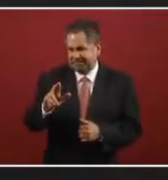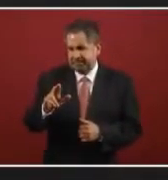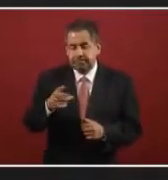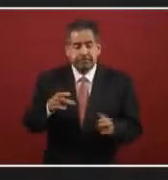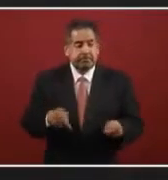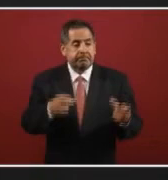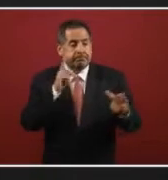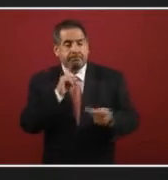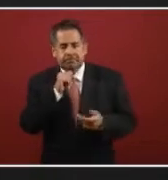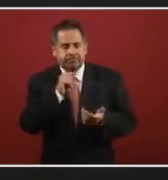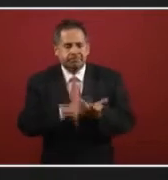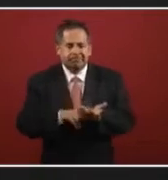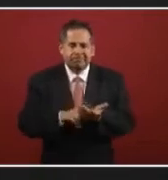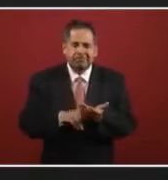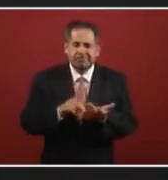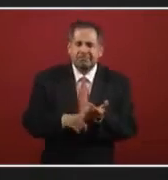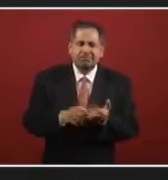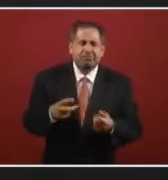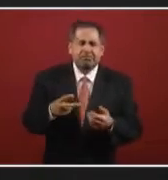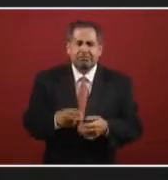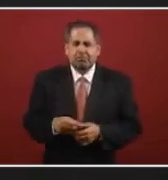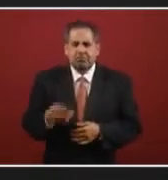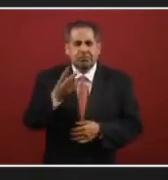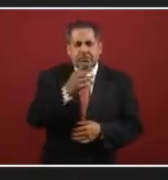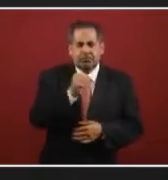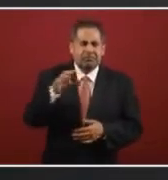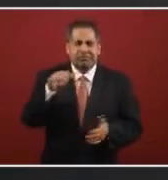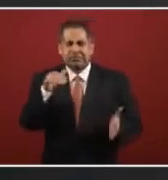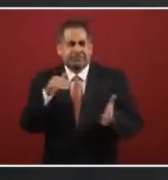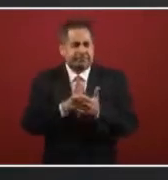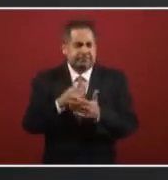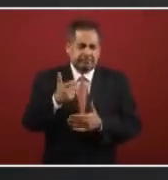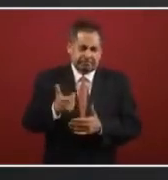This is also one that was not sold, the Cartier watch.